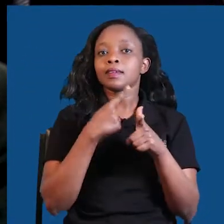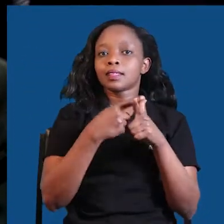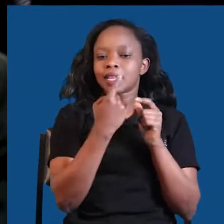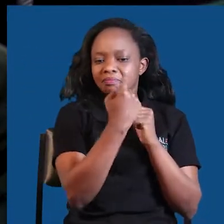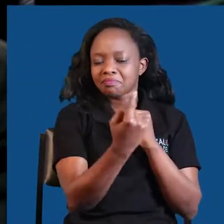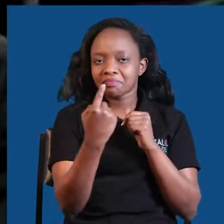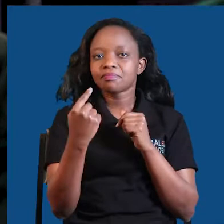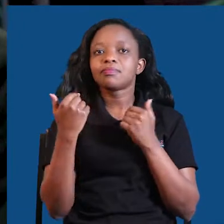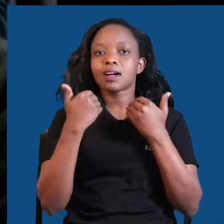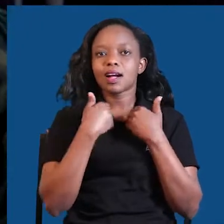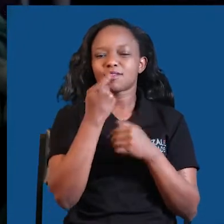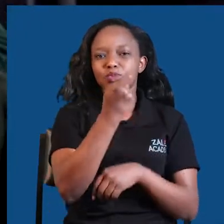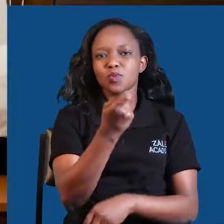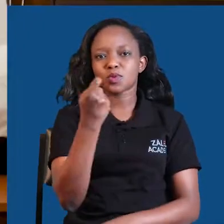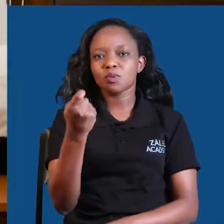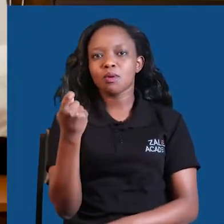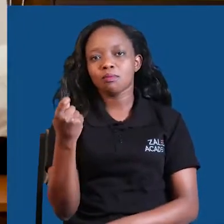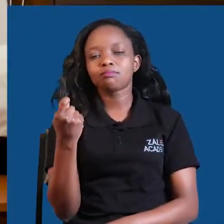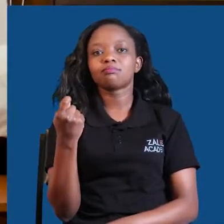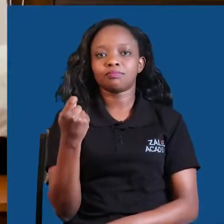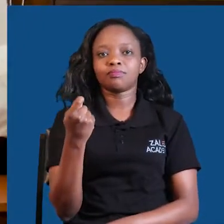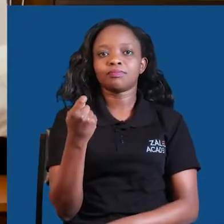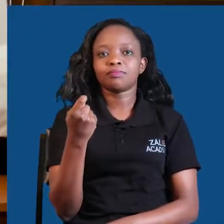Right? And then in it, there are other small